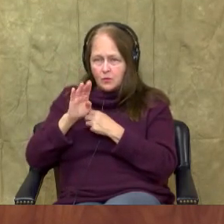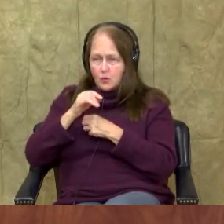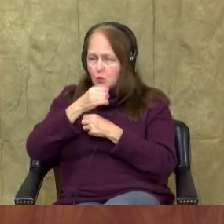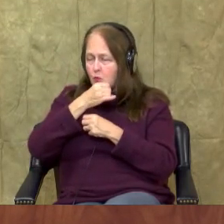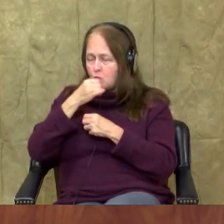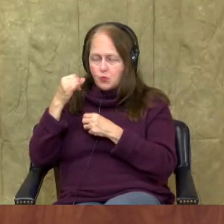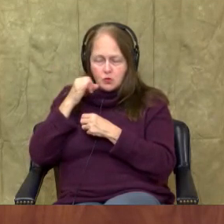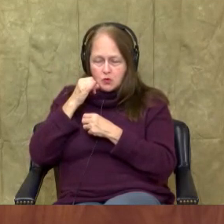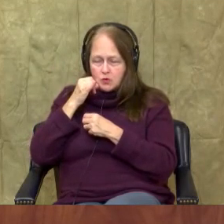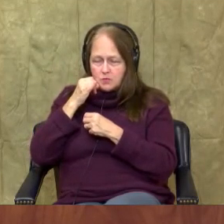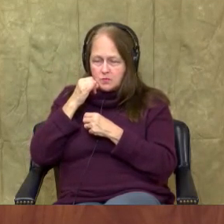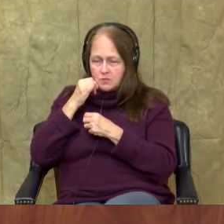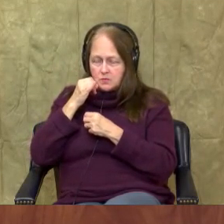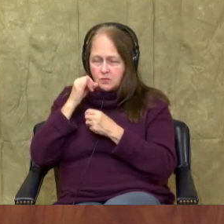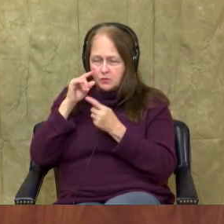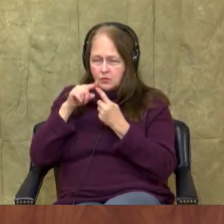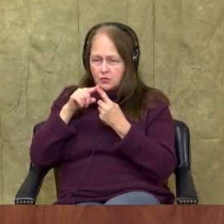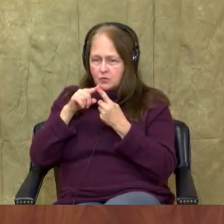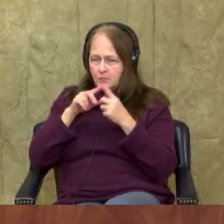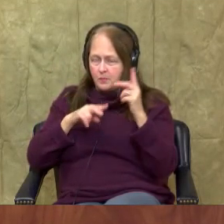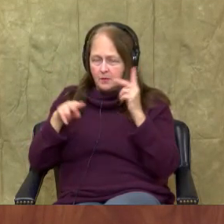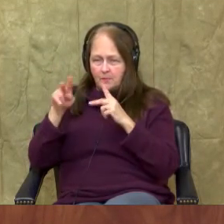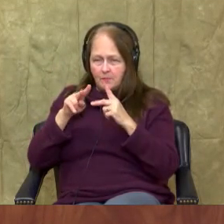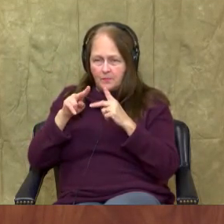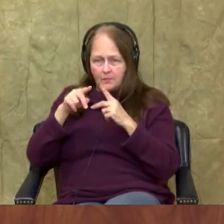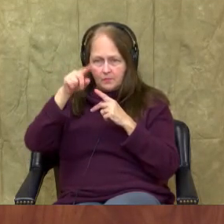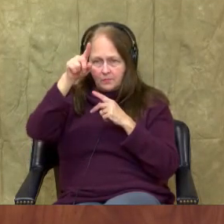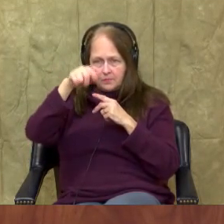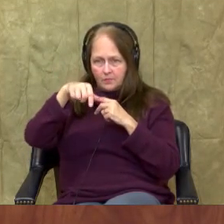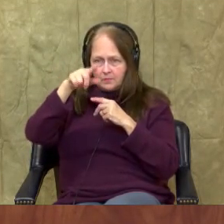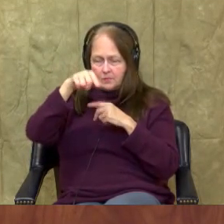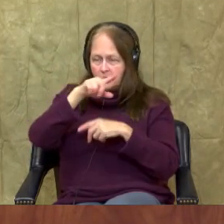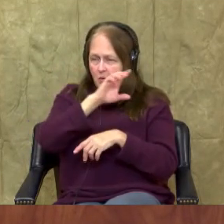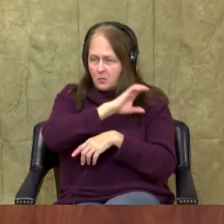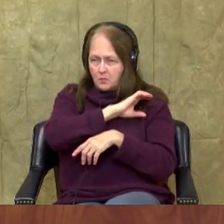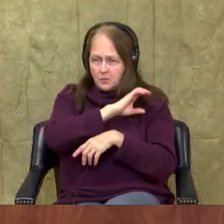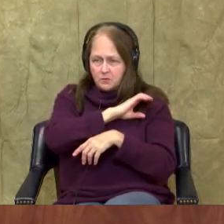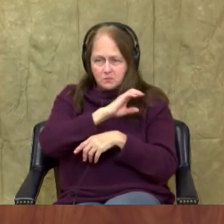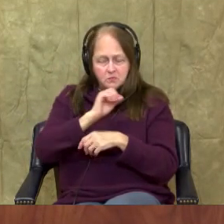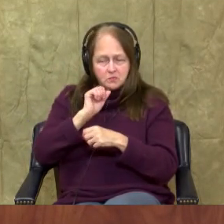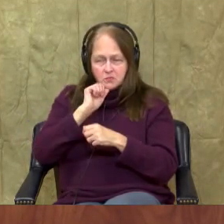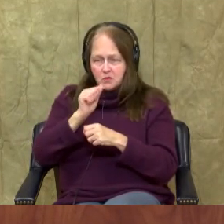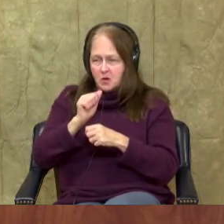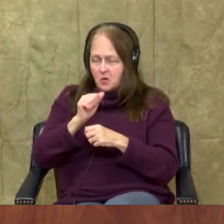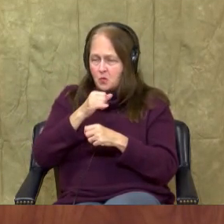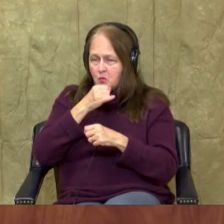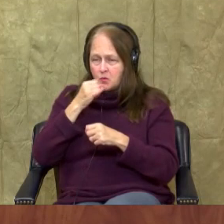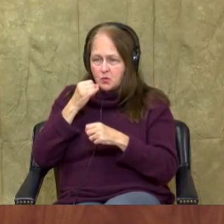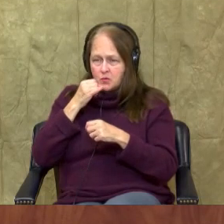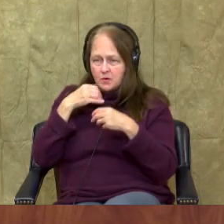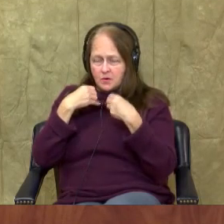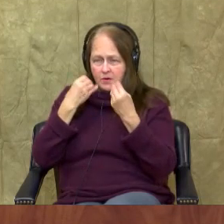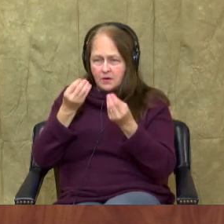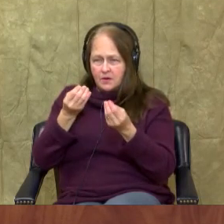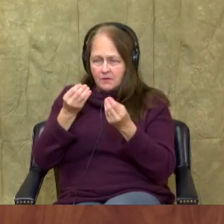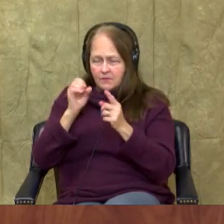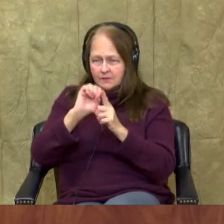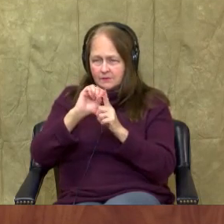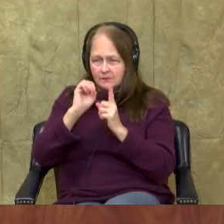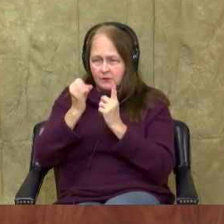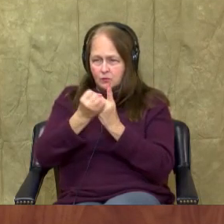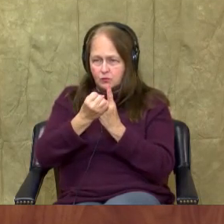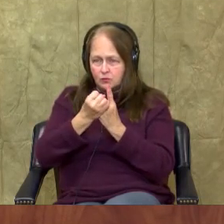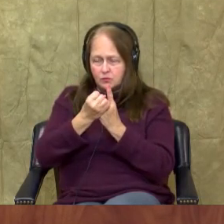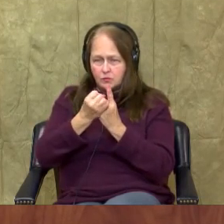and arrogant. Does it say anything in here about him being rude? Does it give some sort of situation